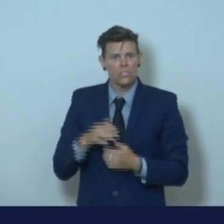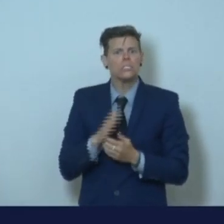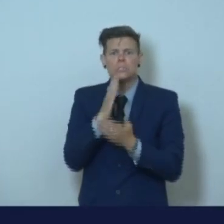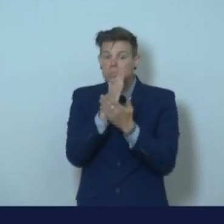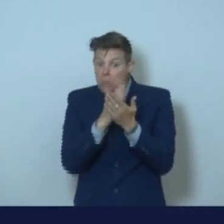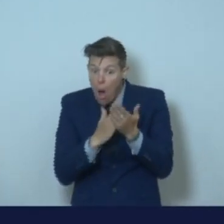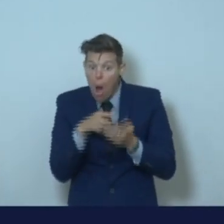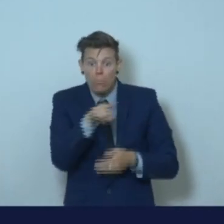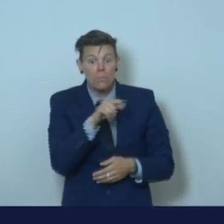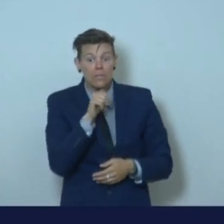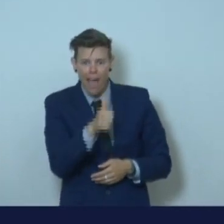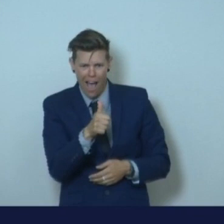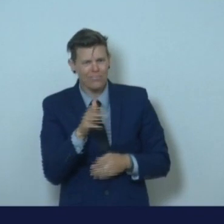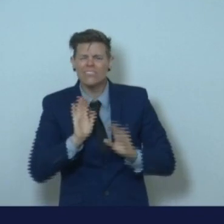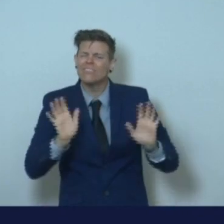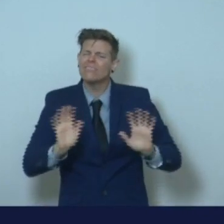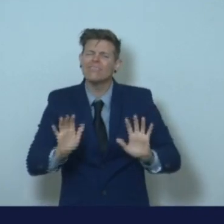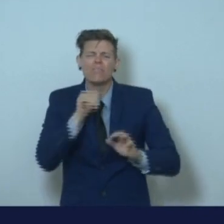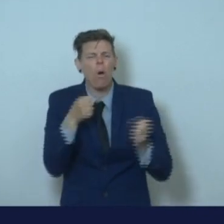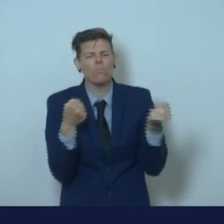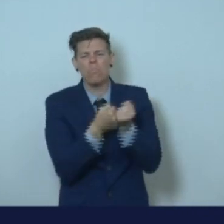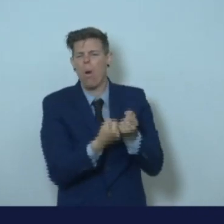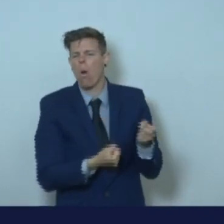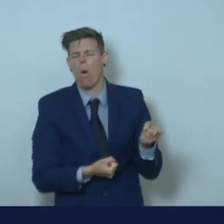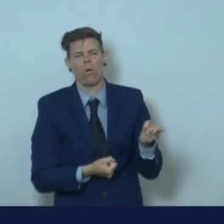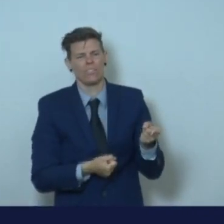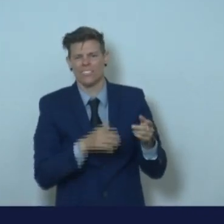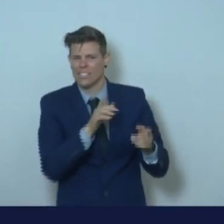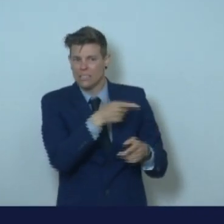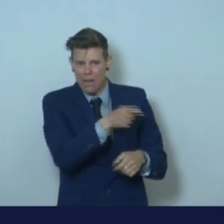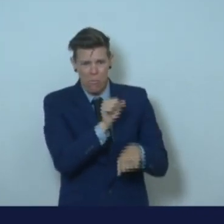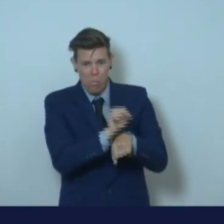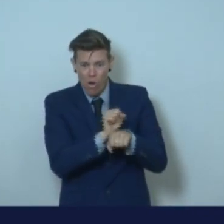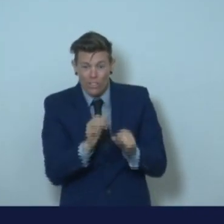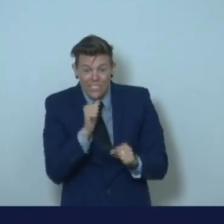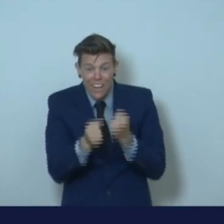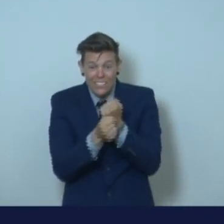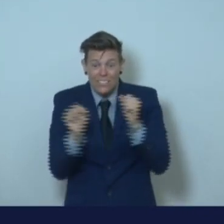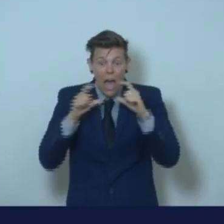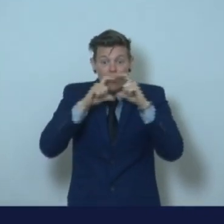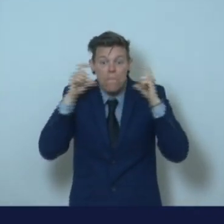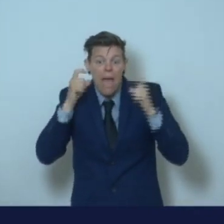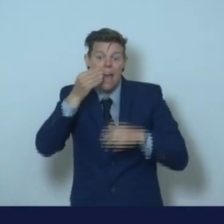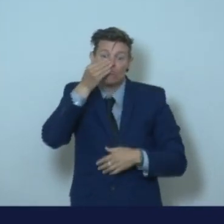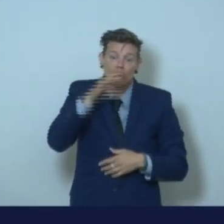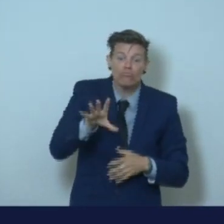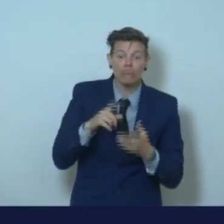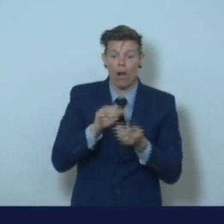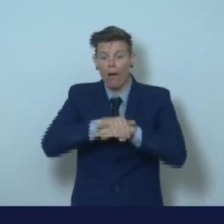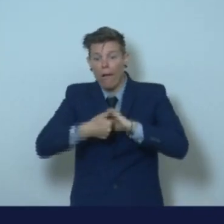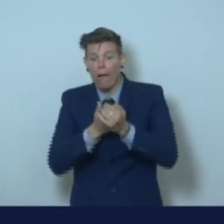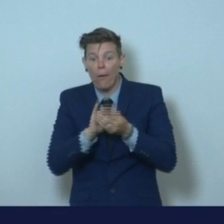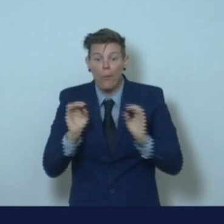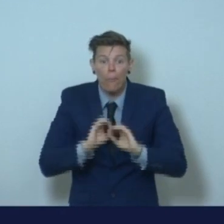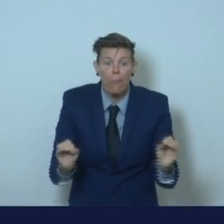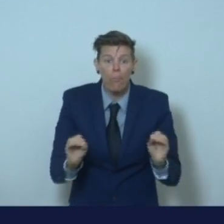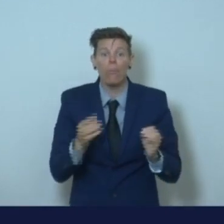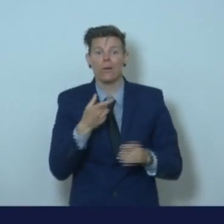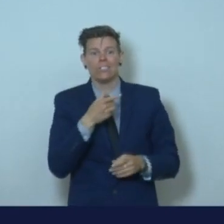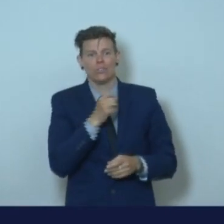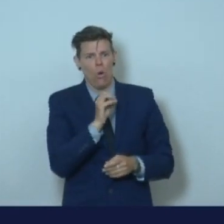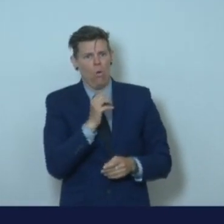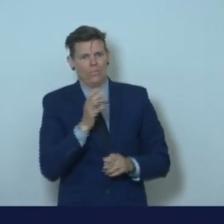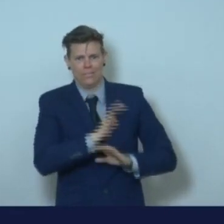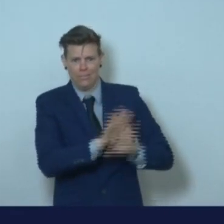not safe and you could put those workers in an unsafe situation. And let us know, and we will work to make sure that